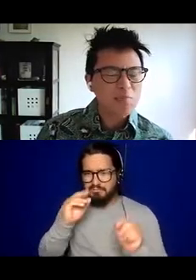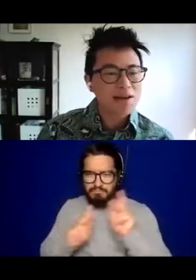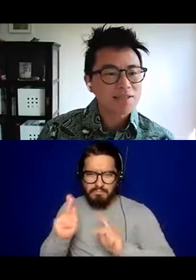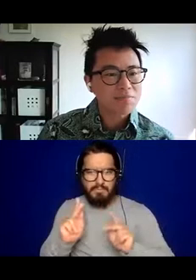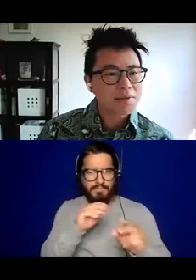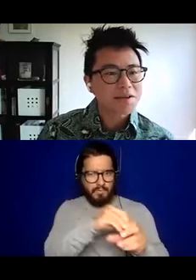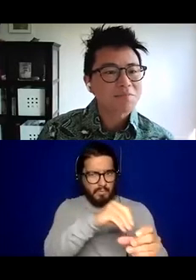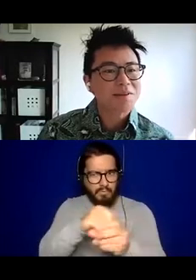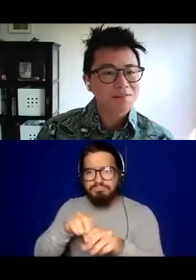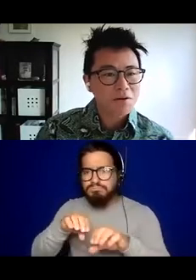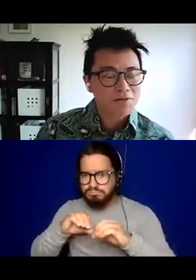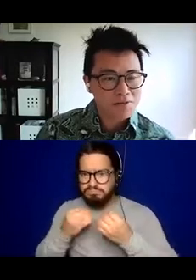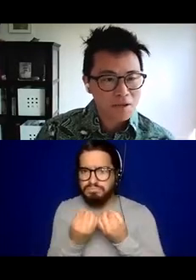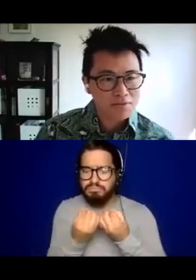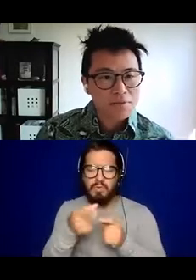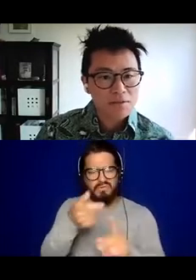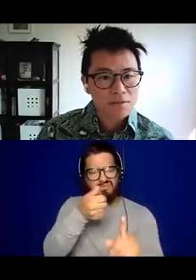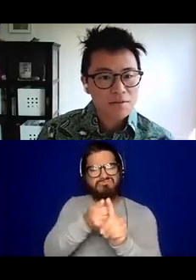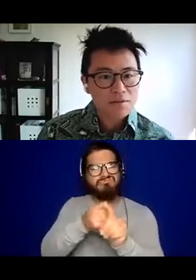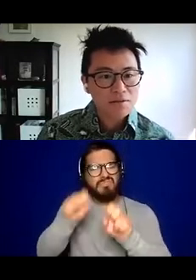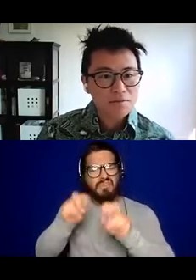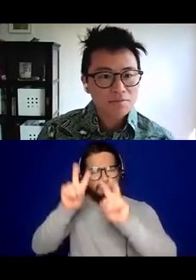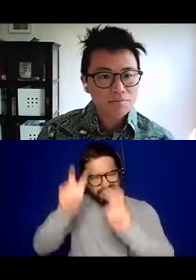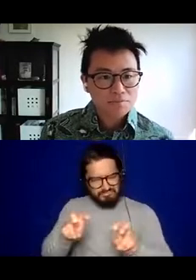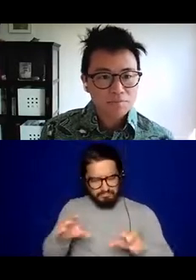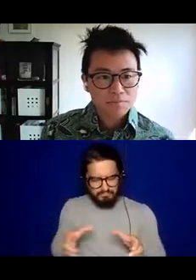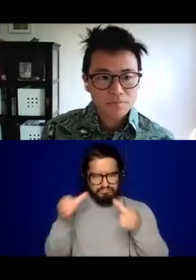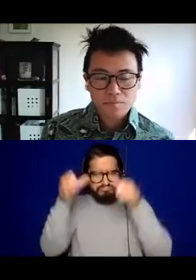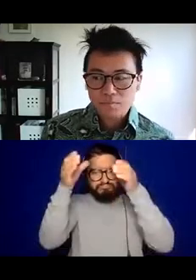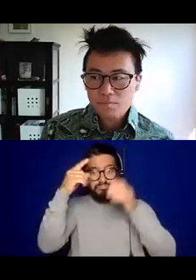is high impact, medium, and low for yourselves.